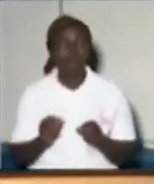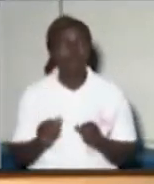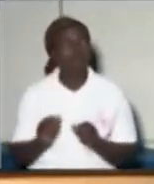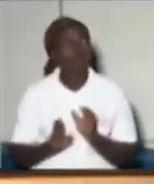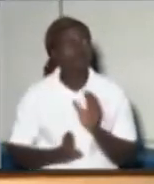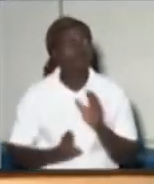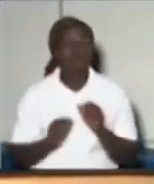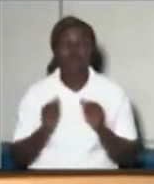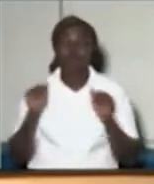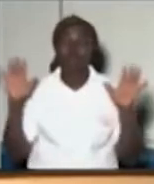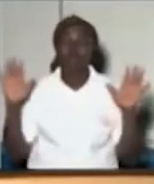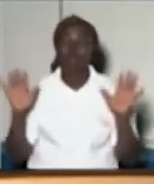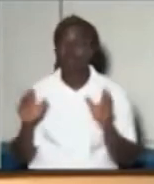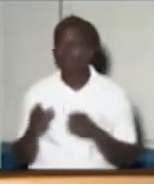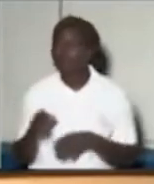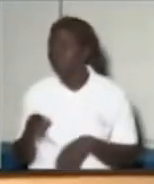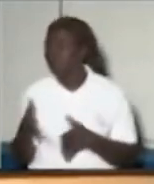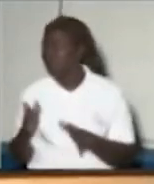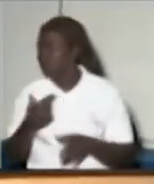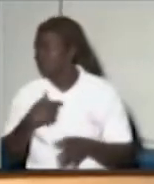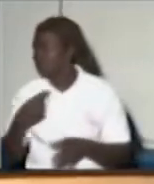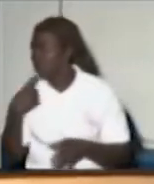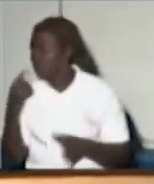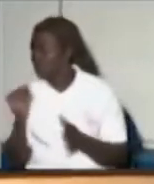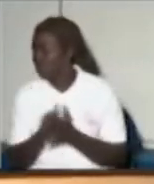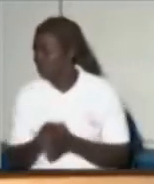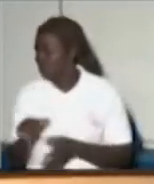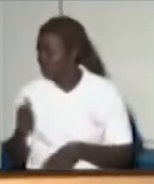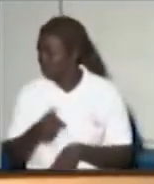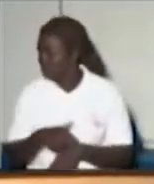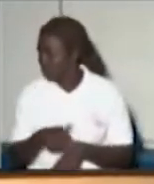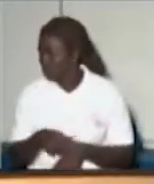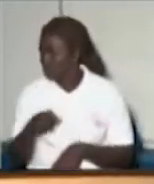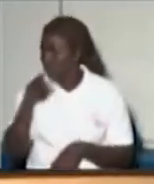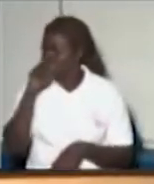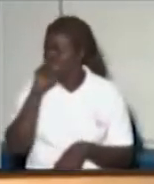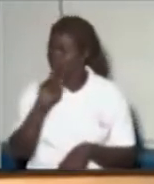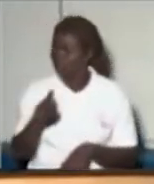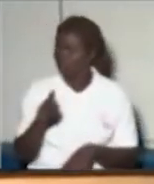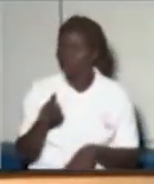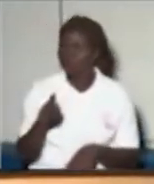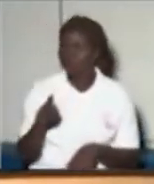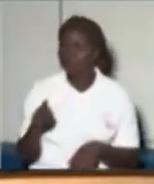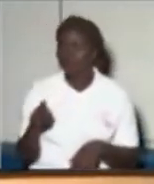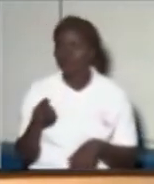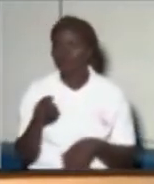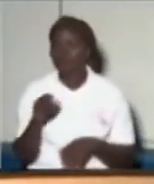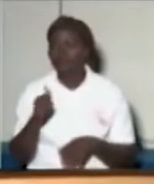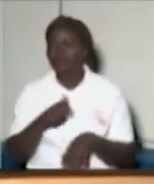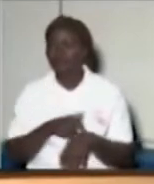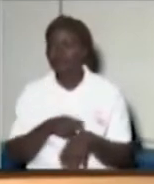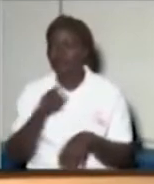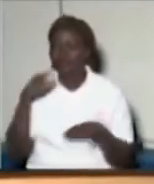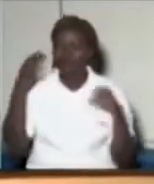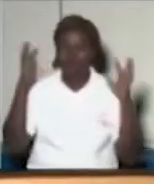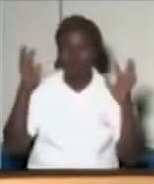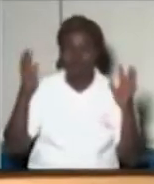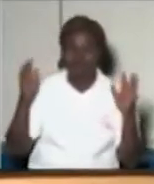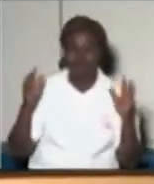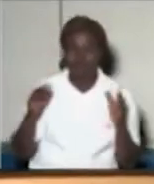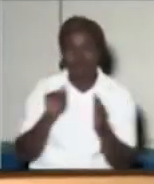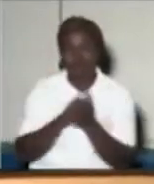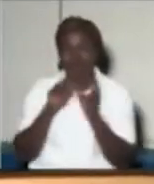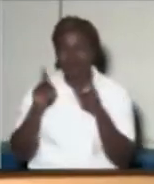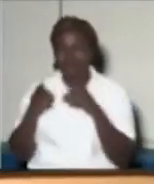say that each time you chair or jeer, you reduce the time of each candidate.